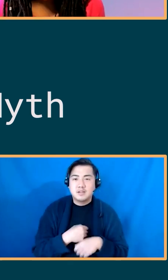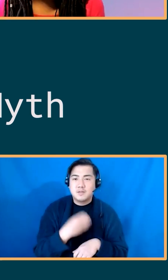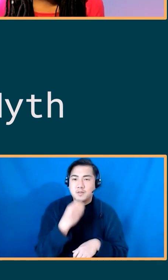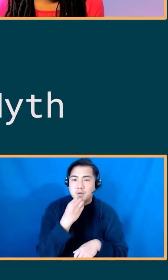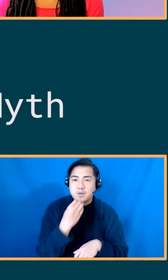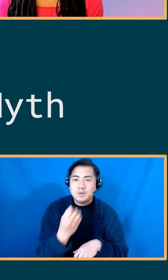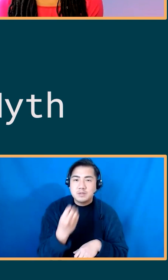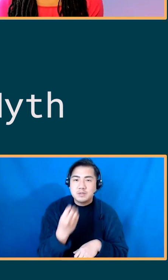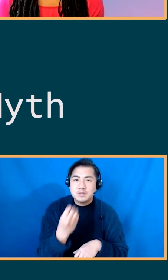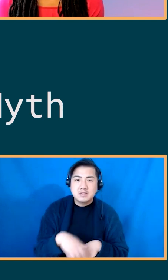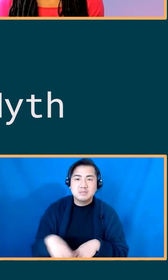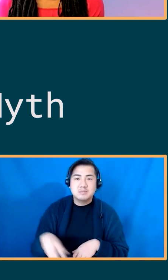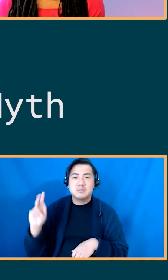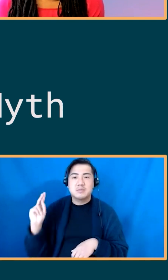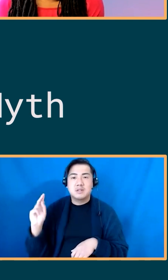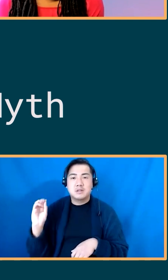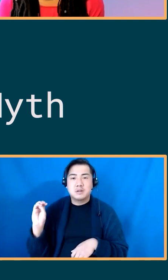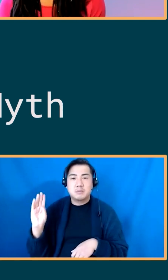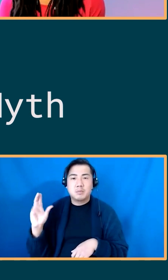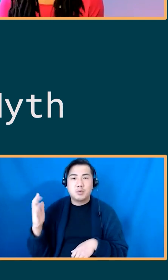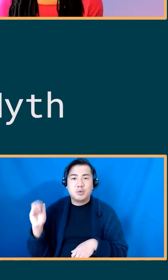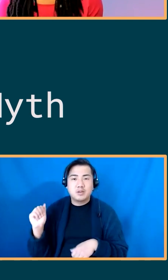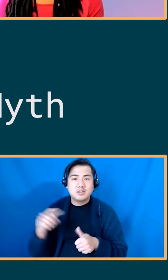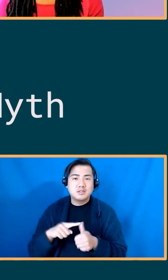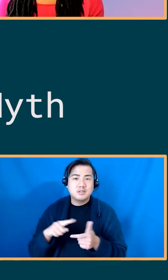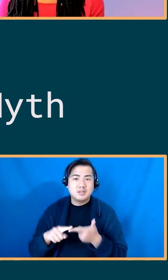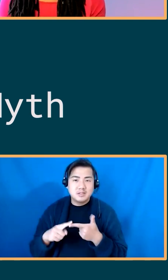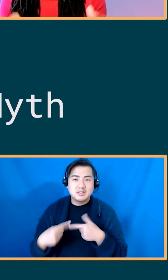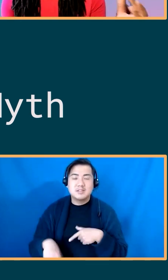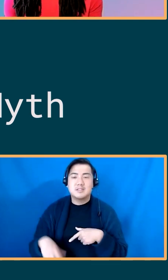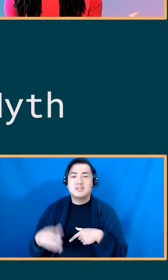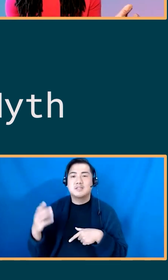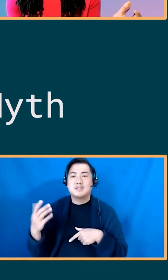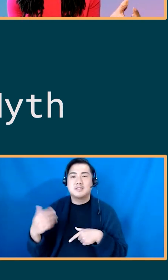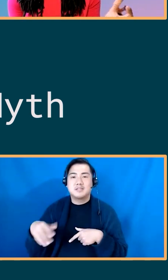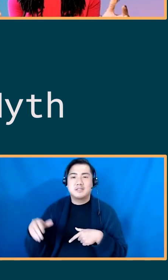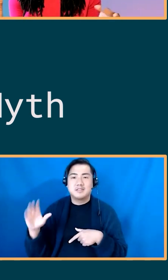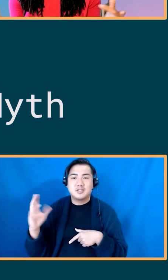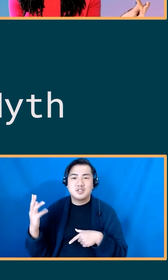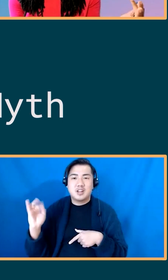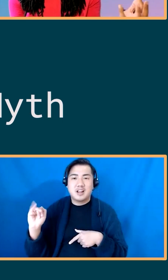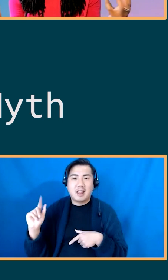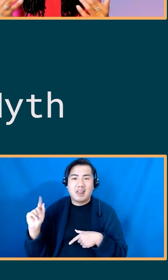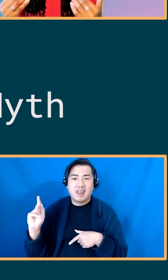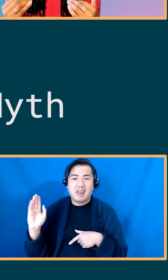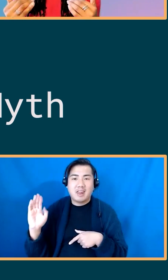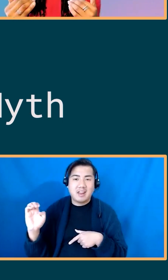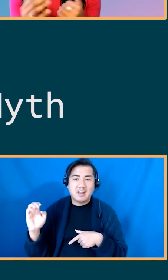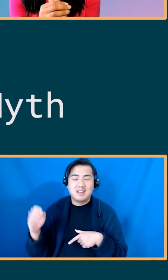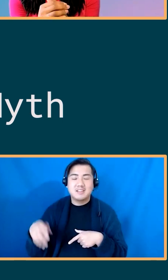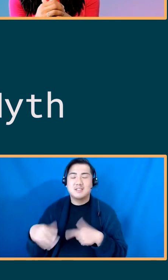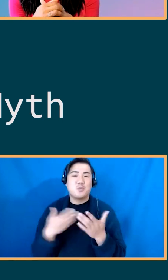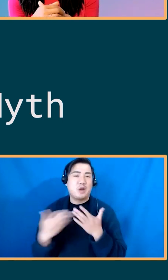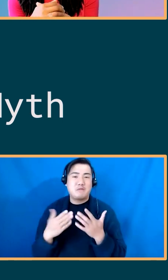milk, non-caffeinated chai latte. Sounds like a nightmare, but whatever you need to do to bring